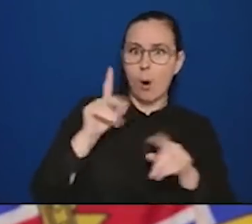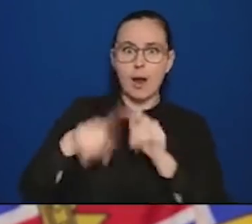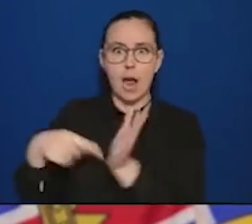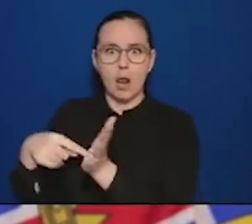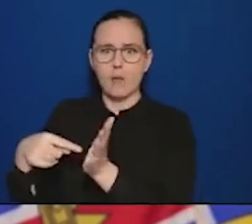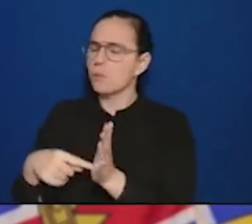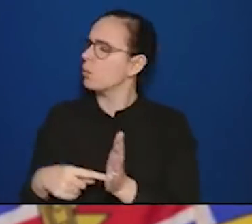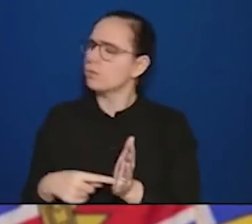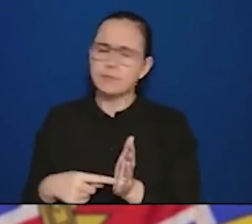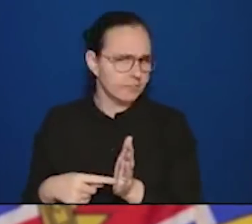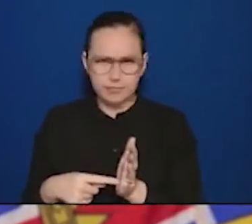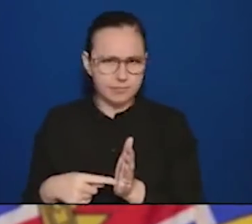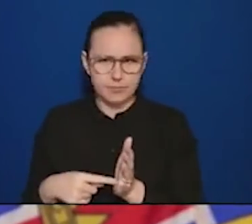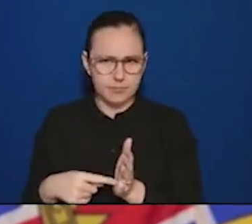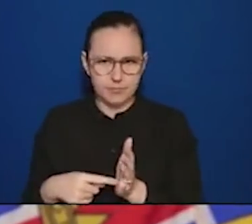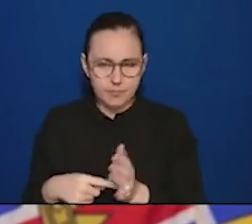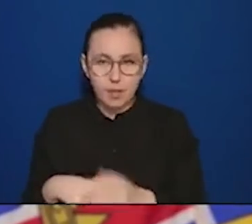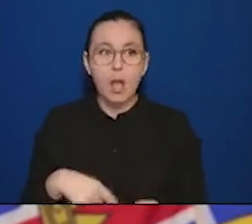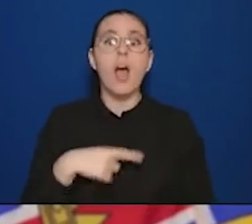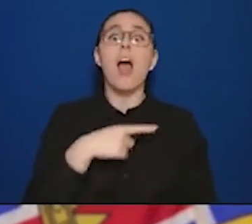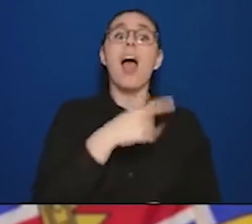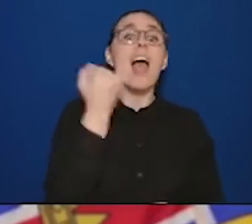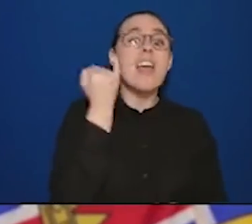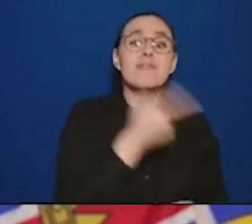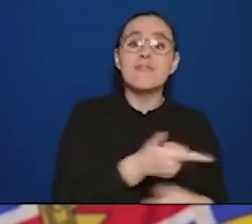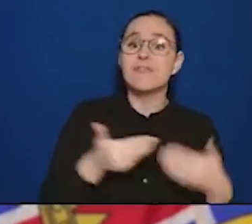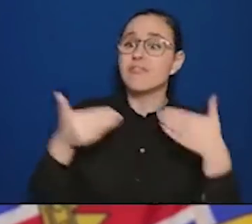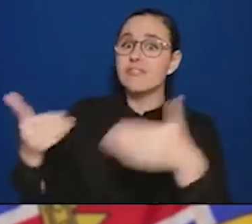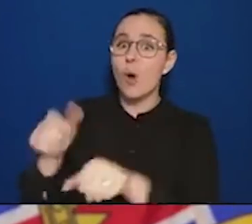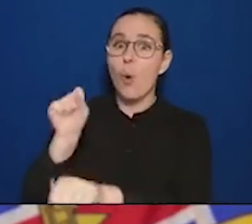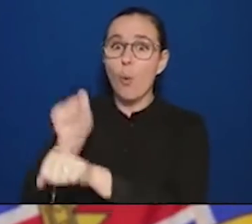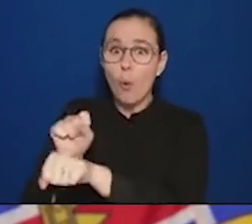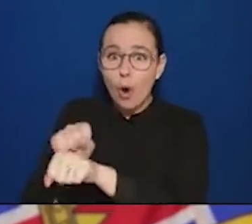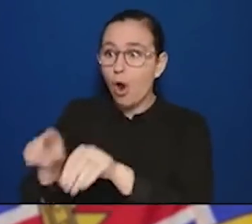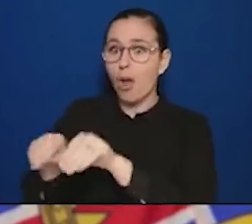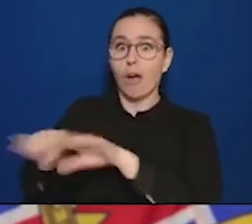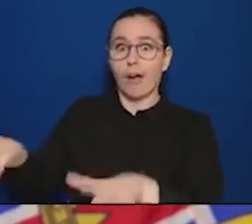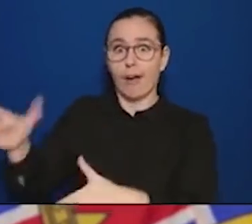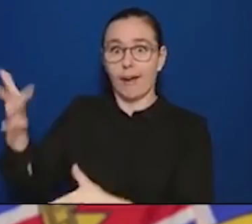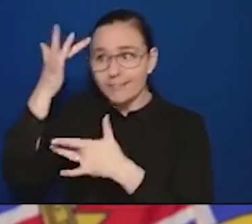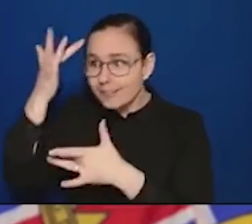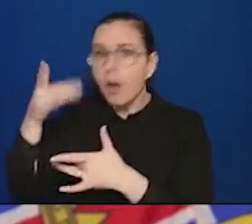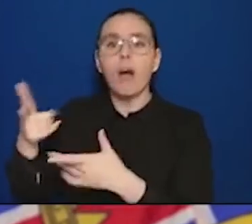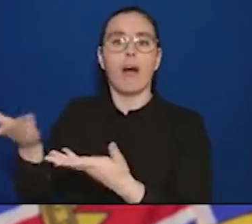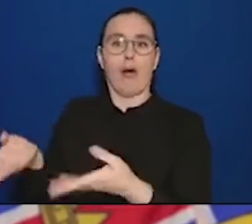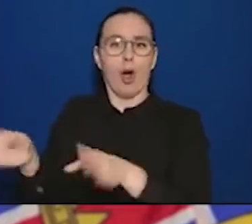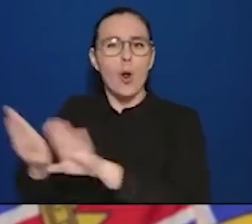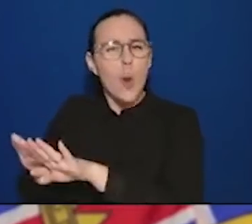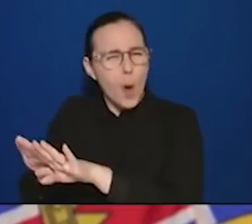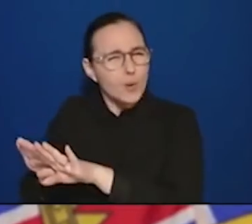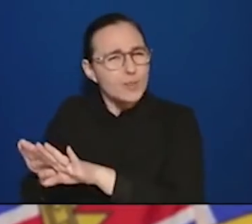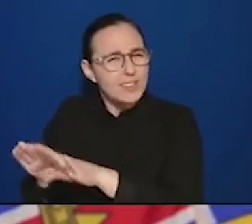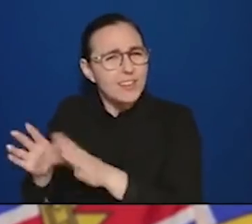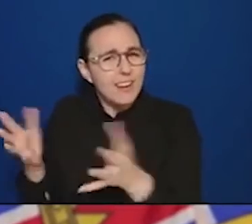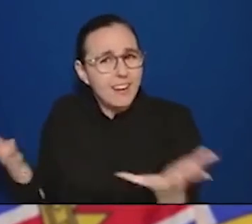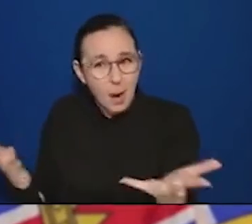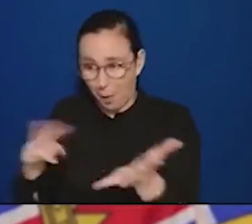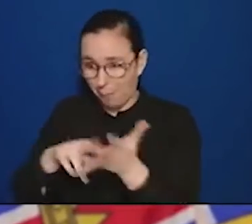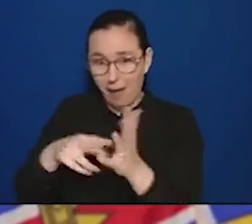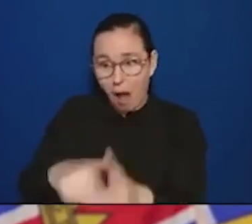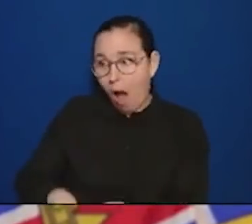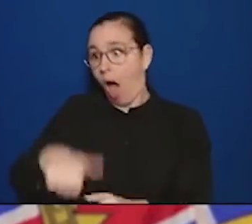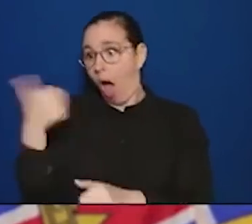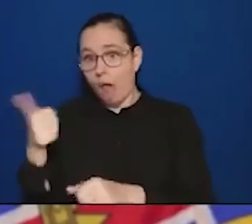whole workplaces need to be shut down. Colleagues are at risk, and colleagues have a much greater likelihood of bringing the virus home to their